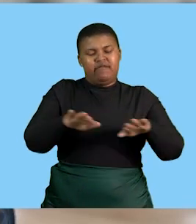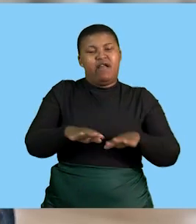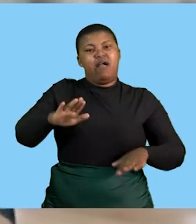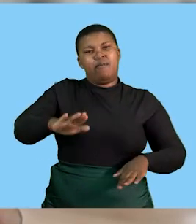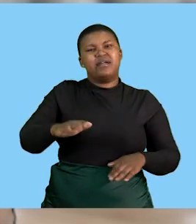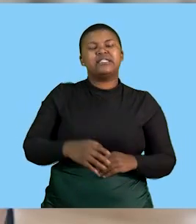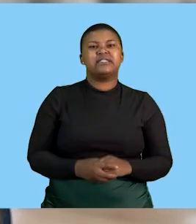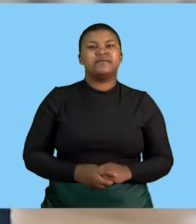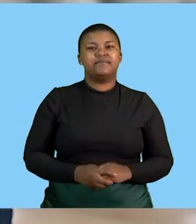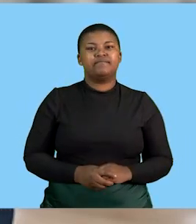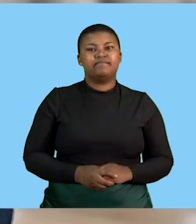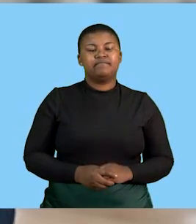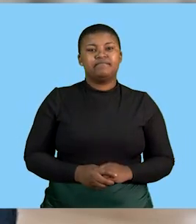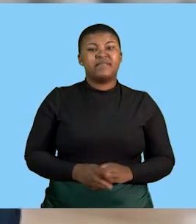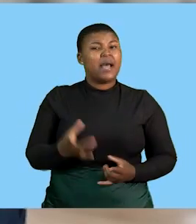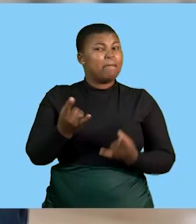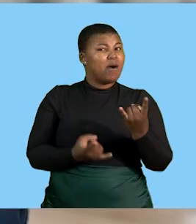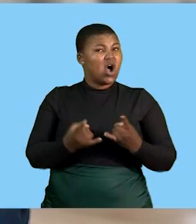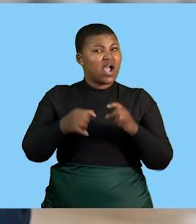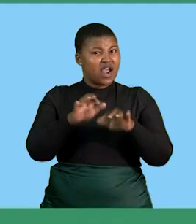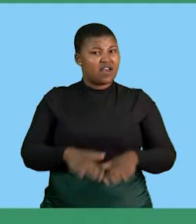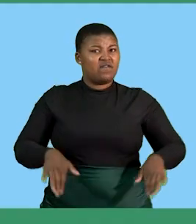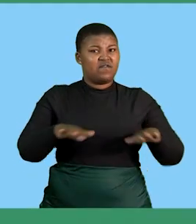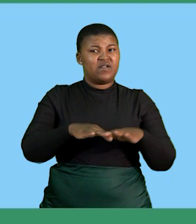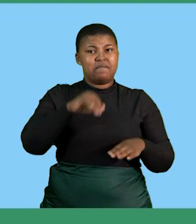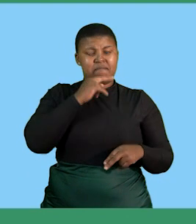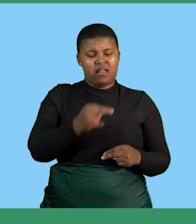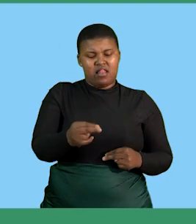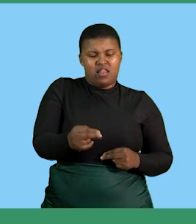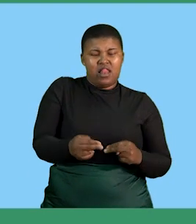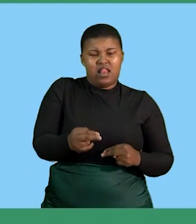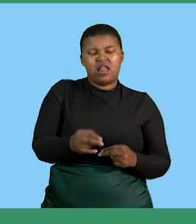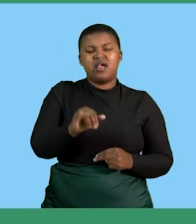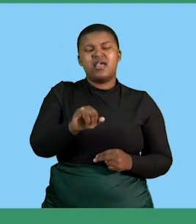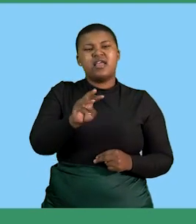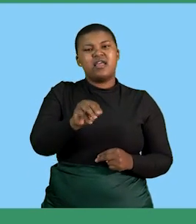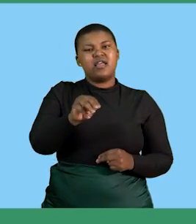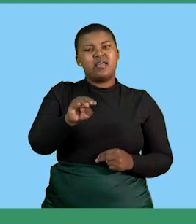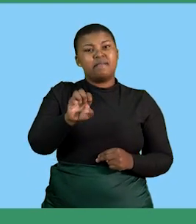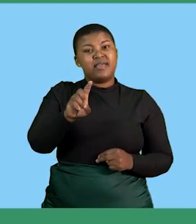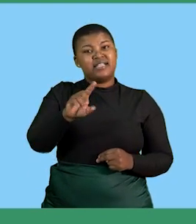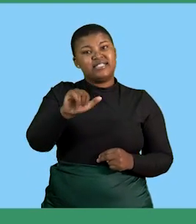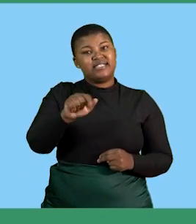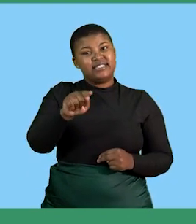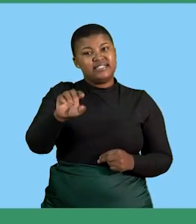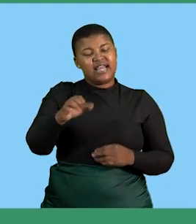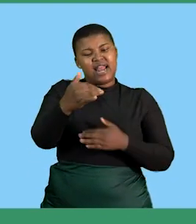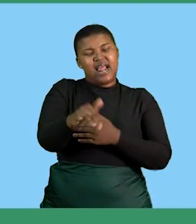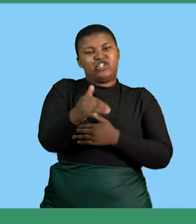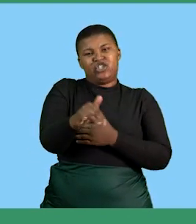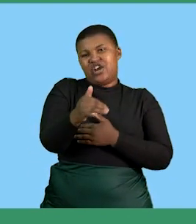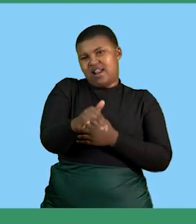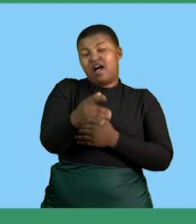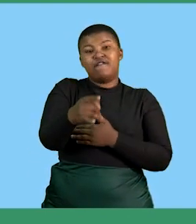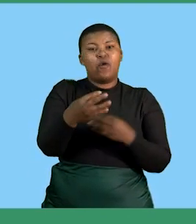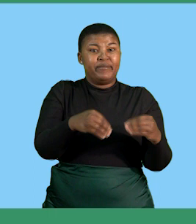to the market environment, we refer of course to the immediate external components or external